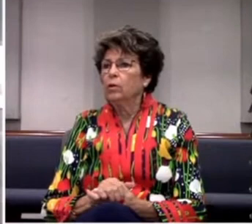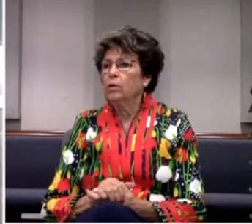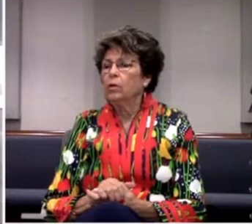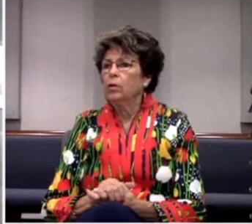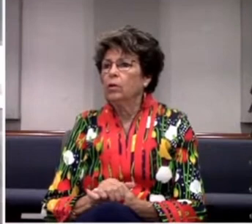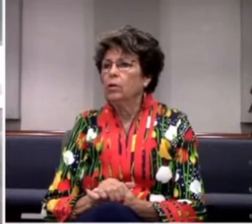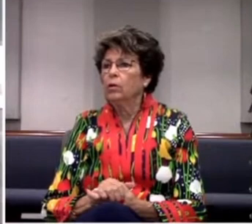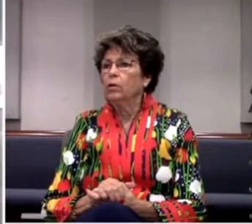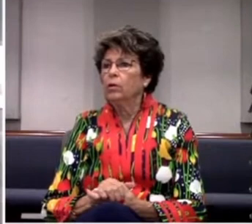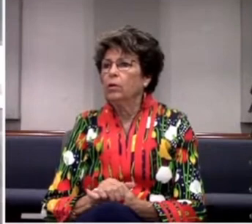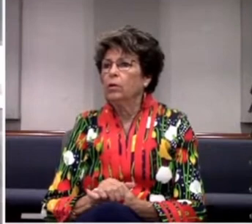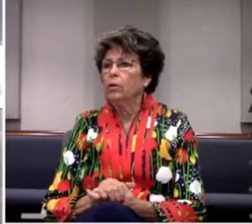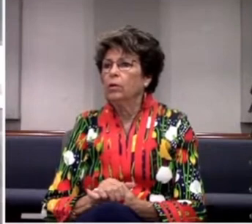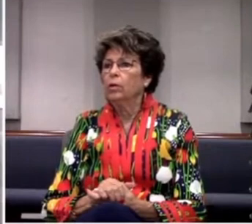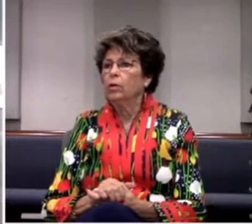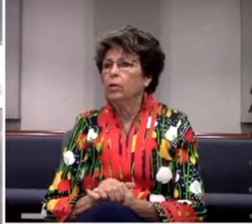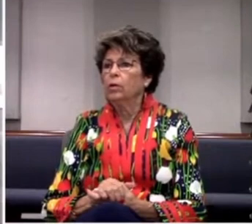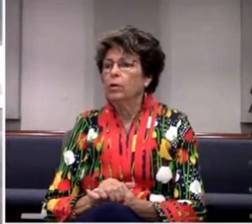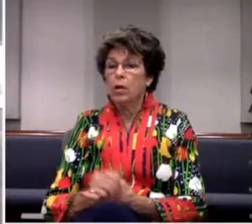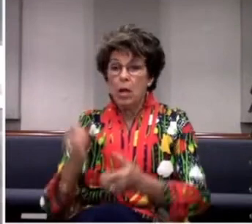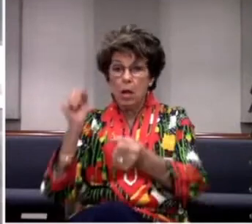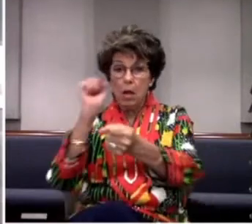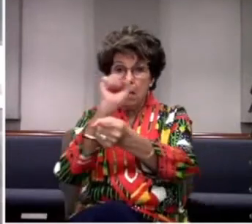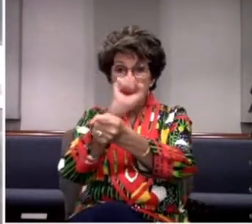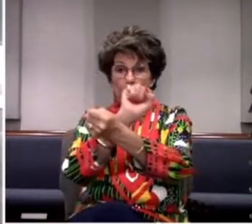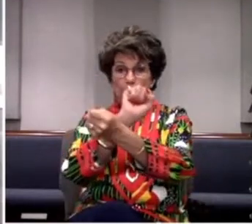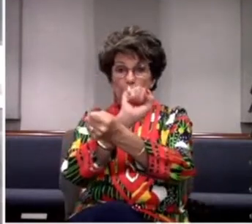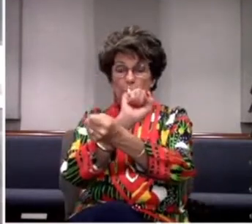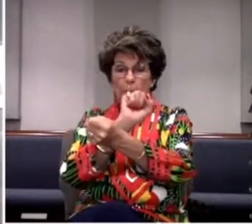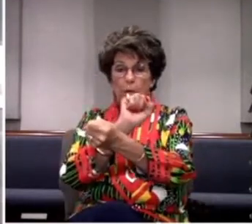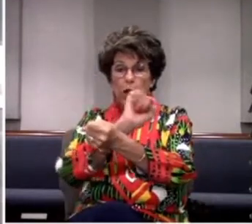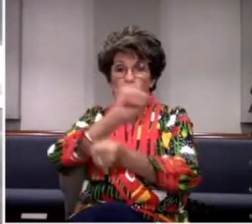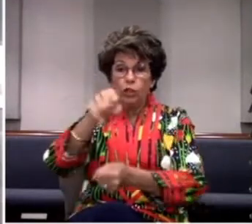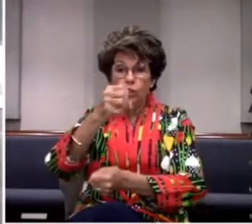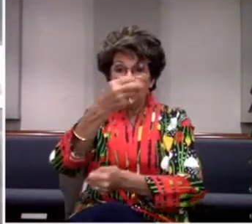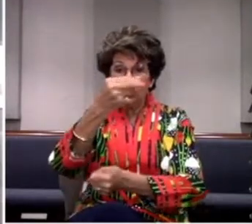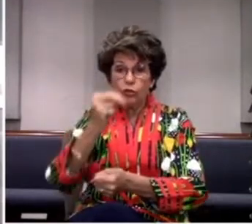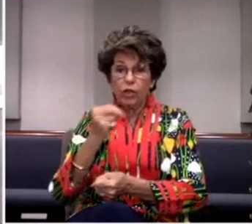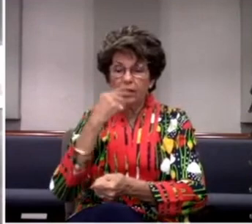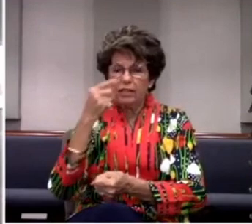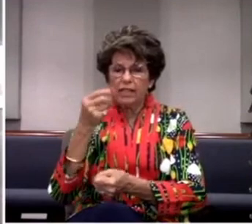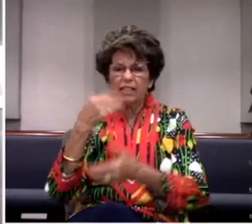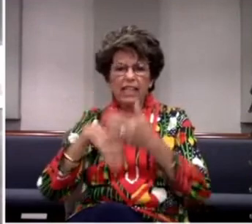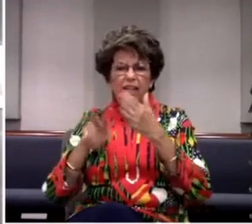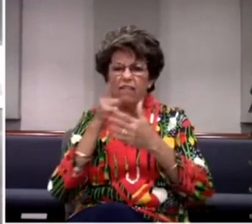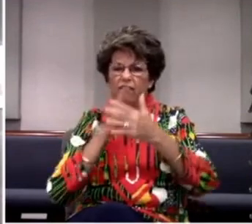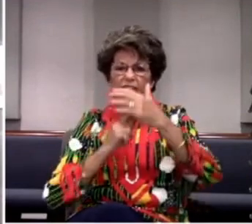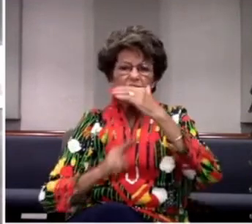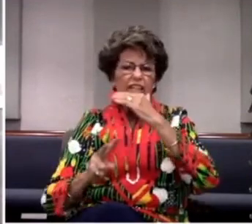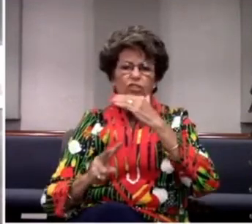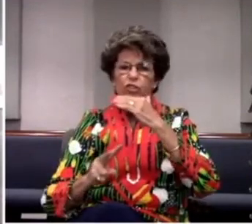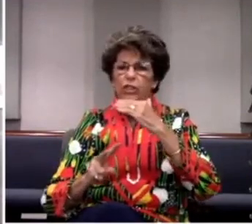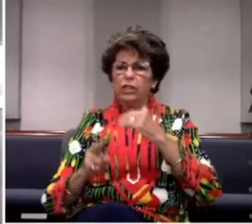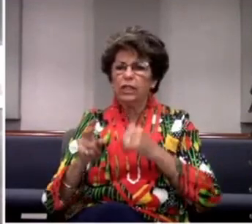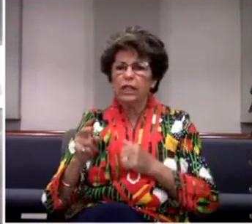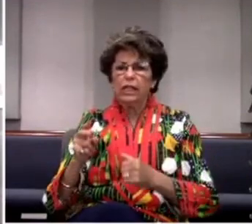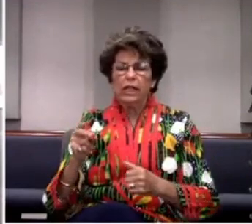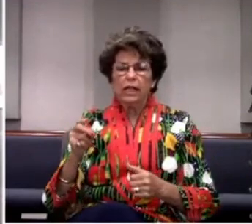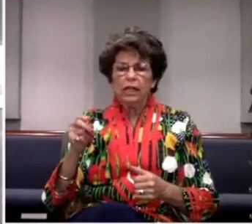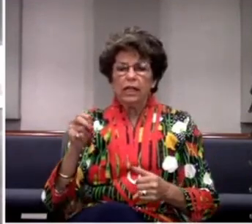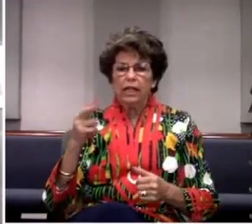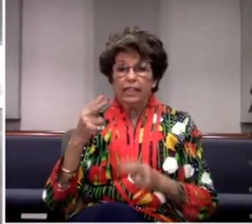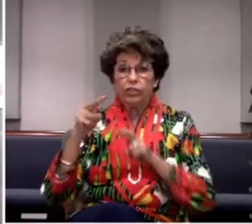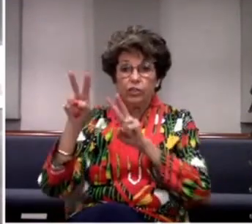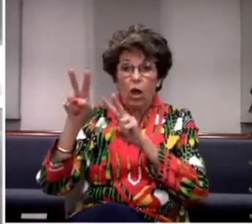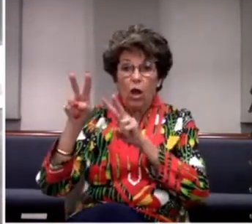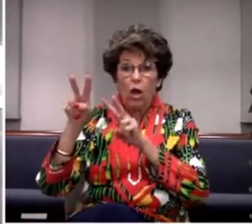This is him binding Satan. John says he saw in a vision, verse number 2, and he laid hold on the